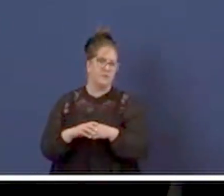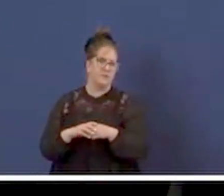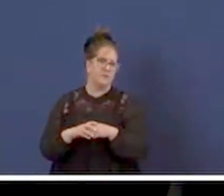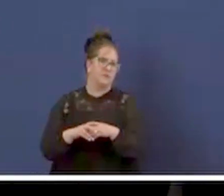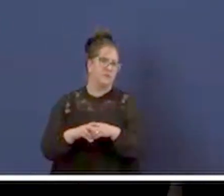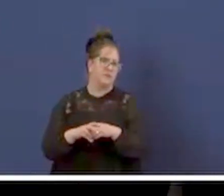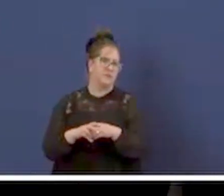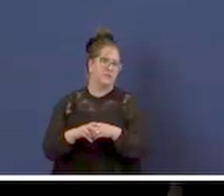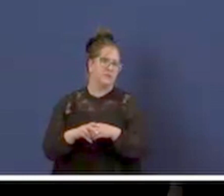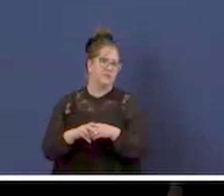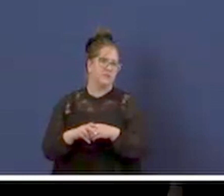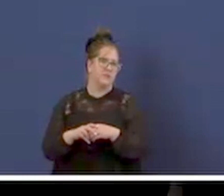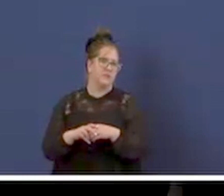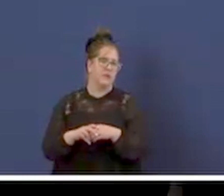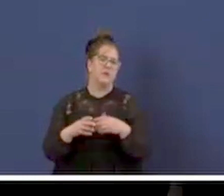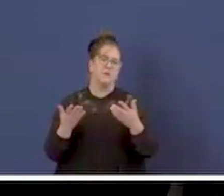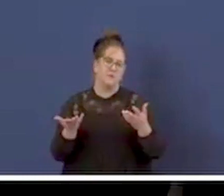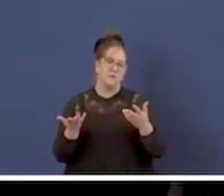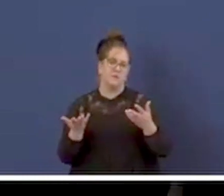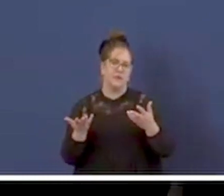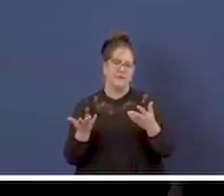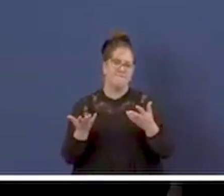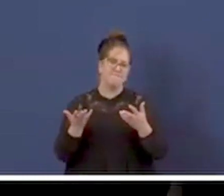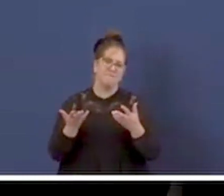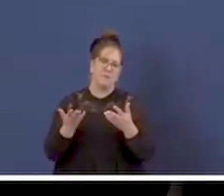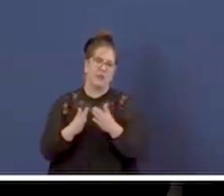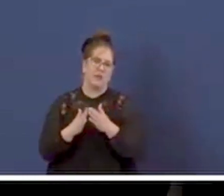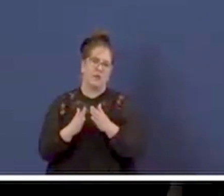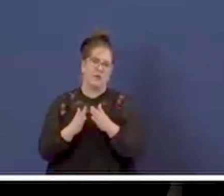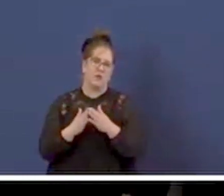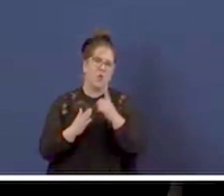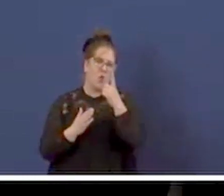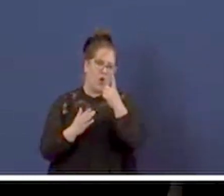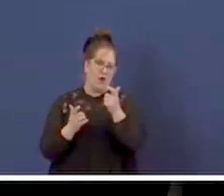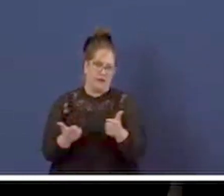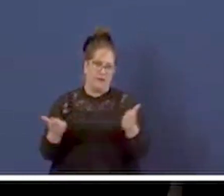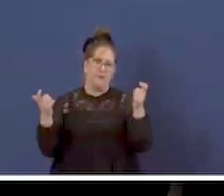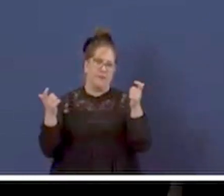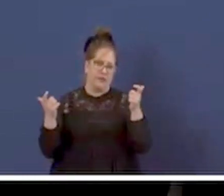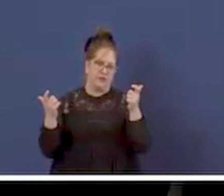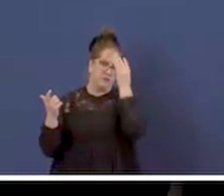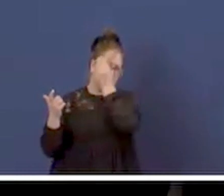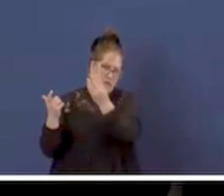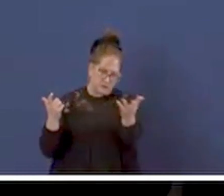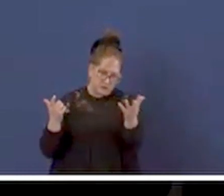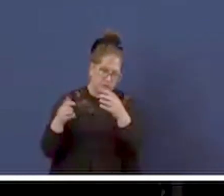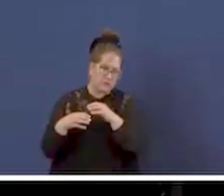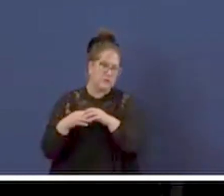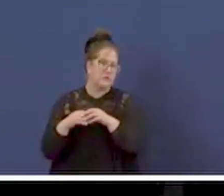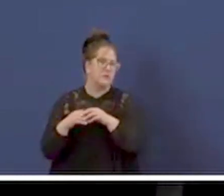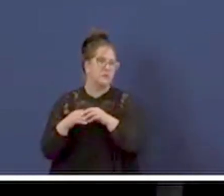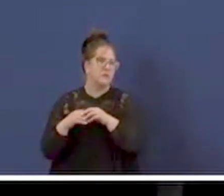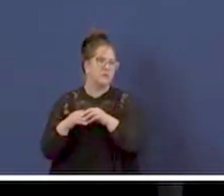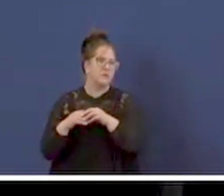major? So I think one big piece of advice that I would give would